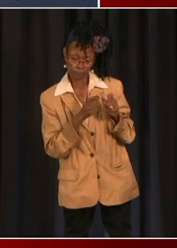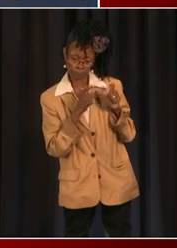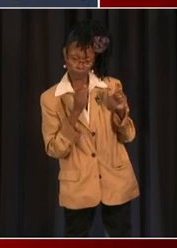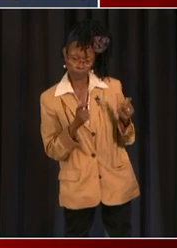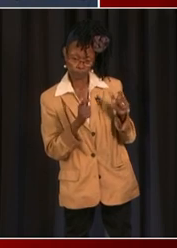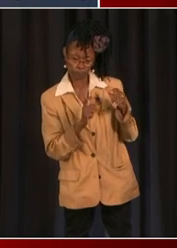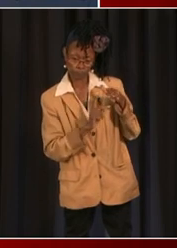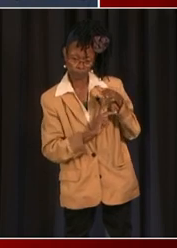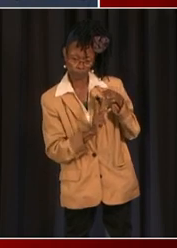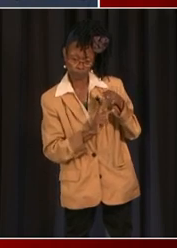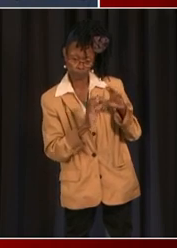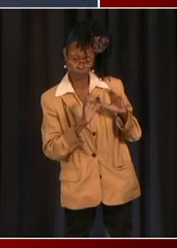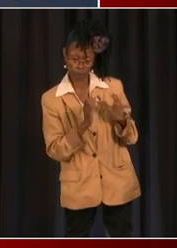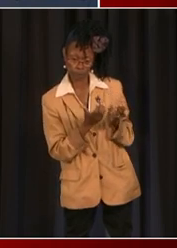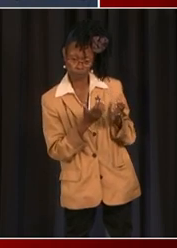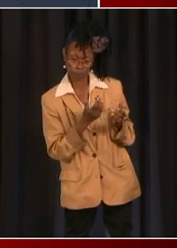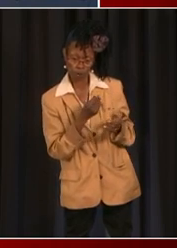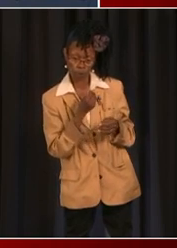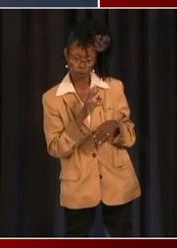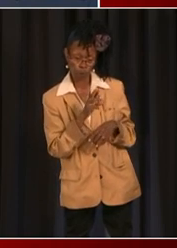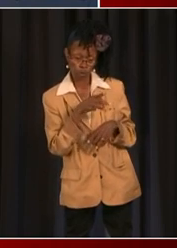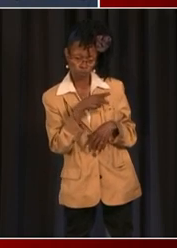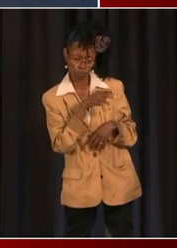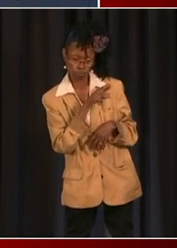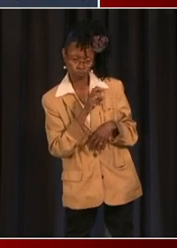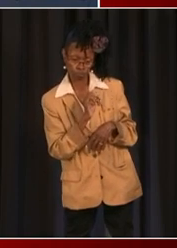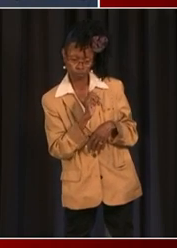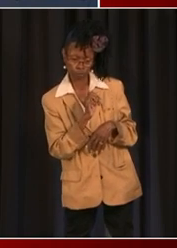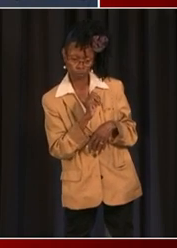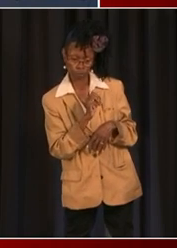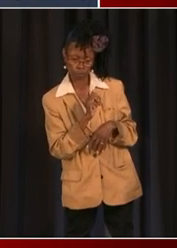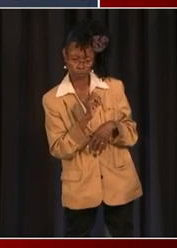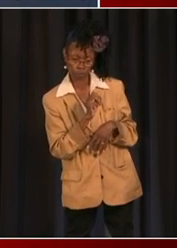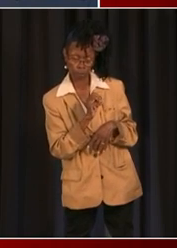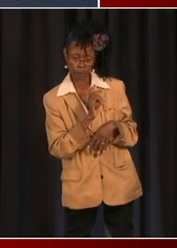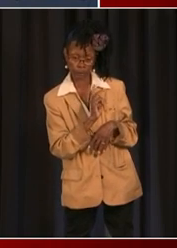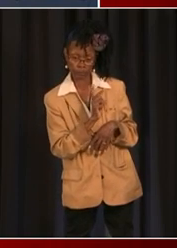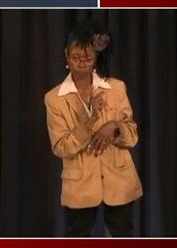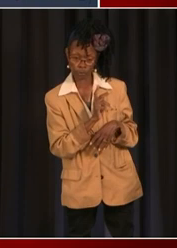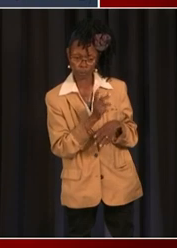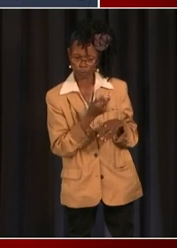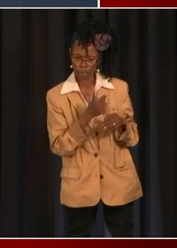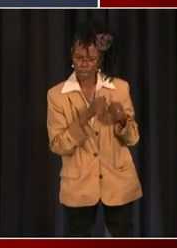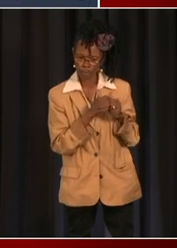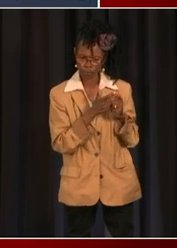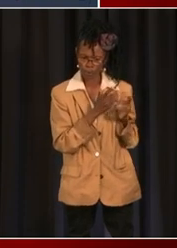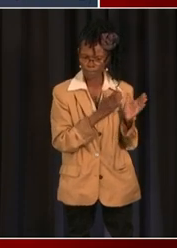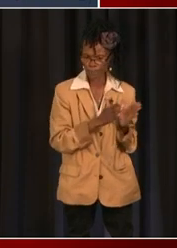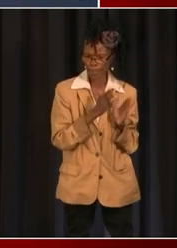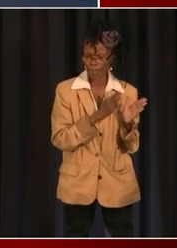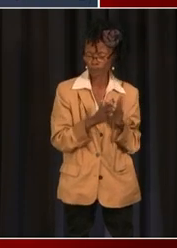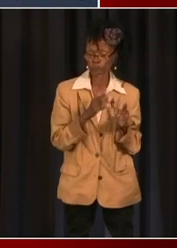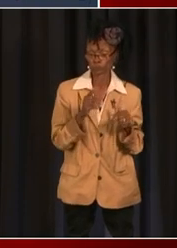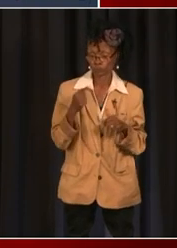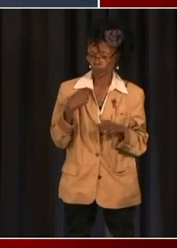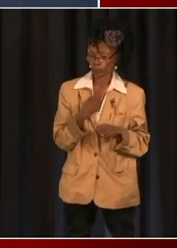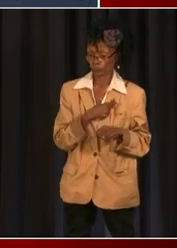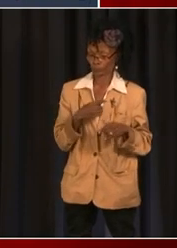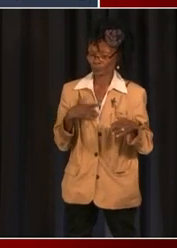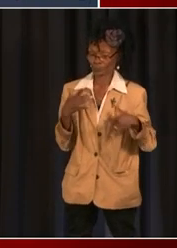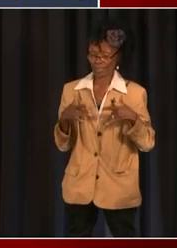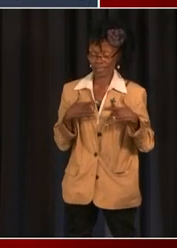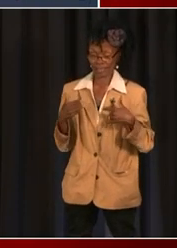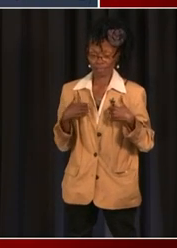or pre-K4 class? And if so, how do you plan to accommodate that? So we're excited. We're opening a new